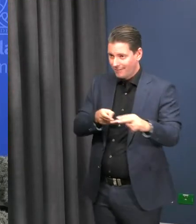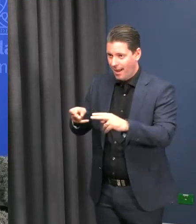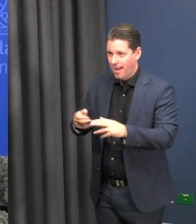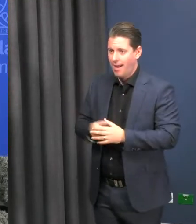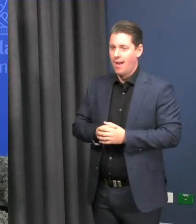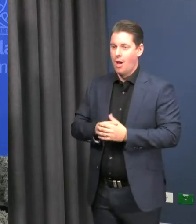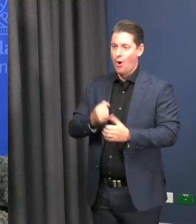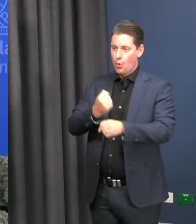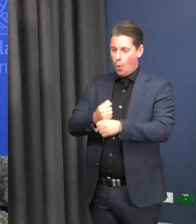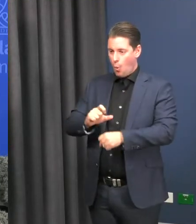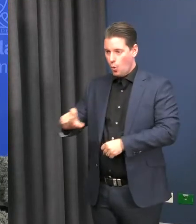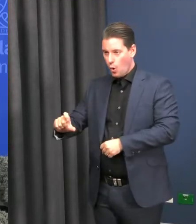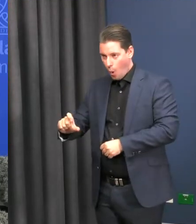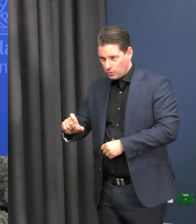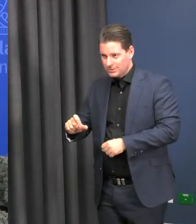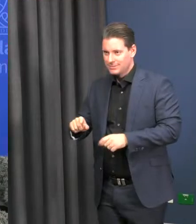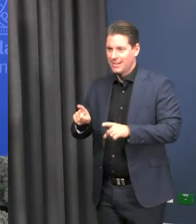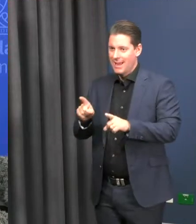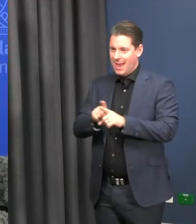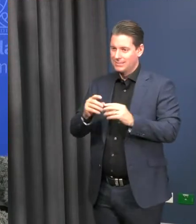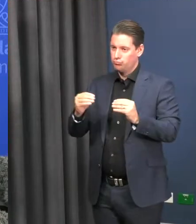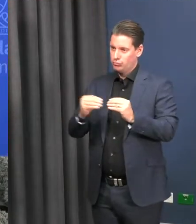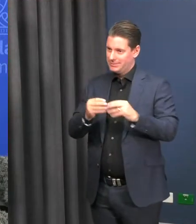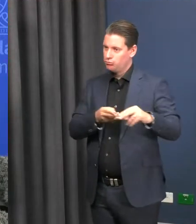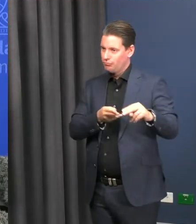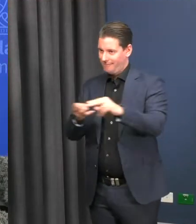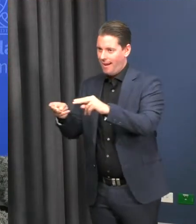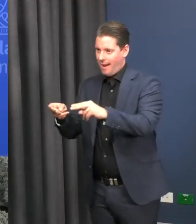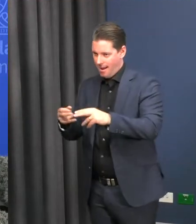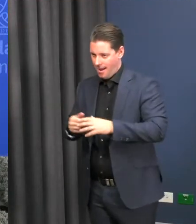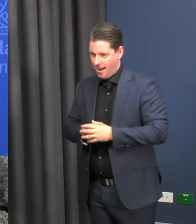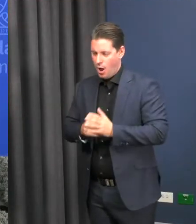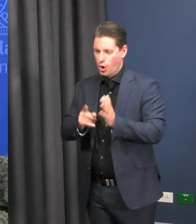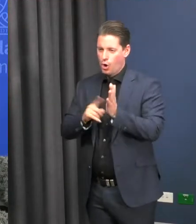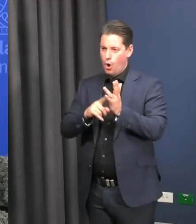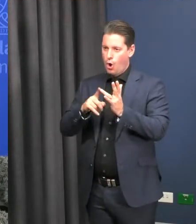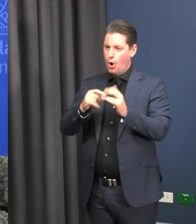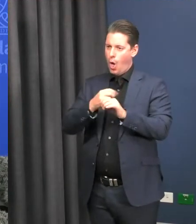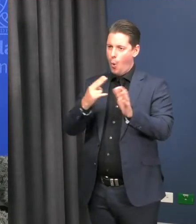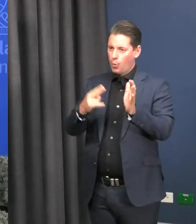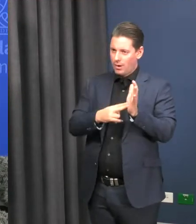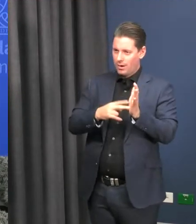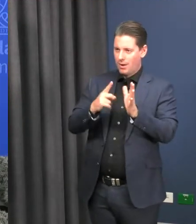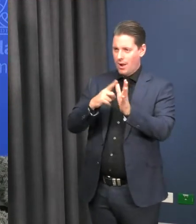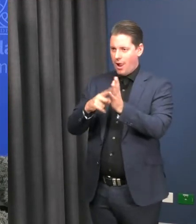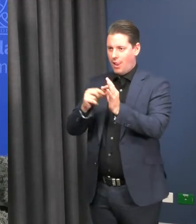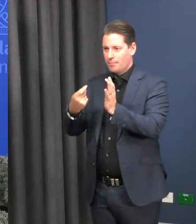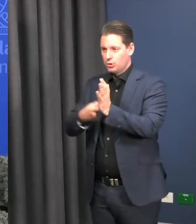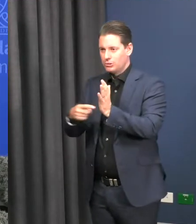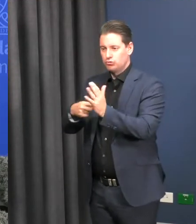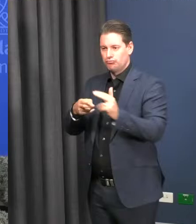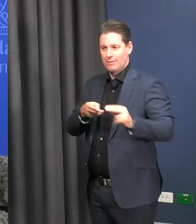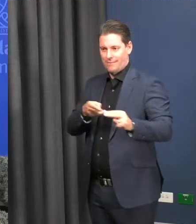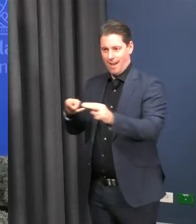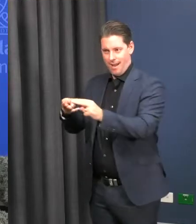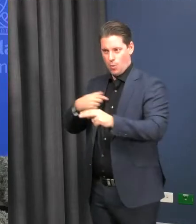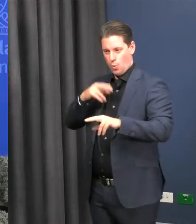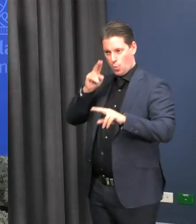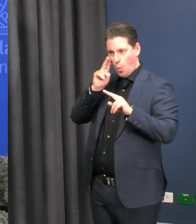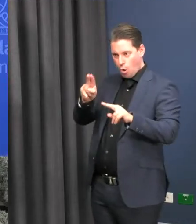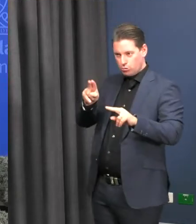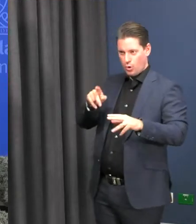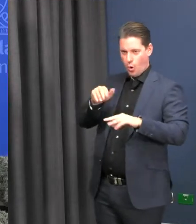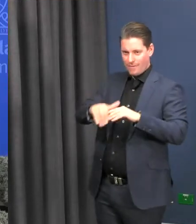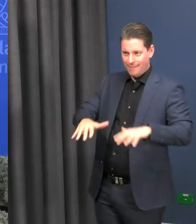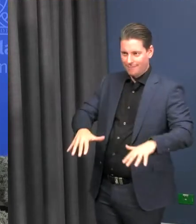Gold Coast, and the upper and lower Brisbane River, as well as the Logan and Albert rivers. It is likely as the system moves